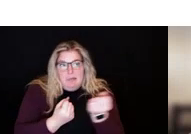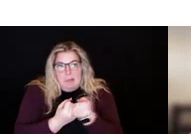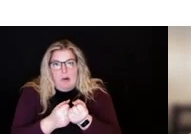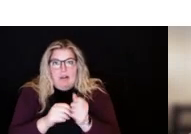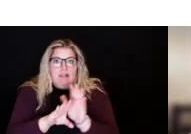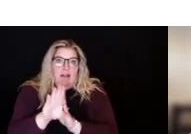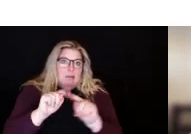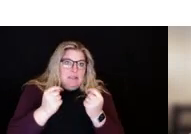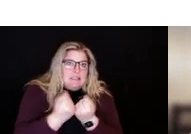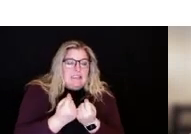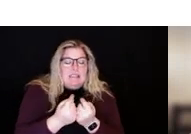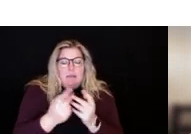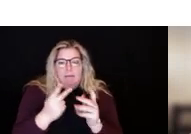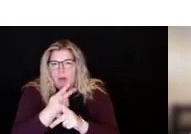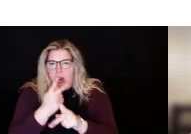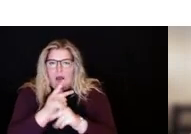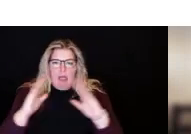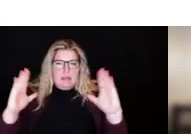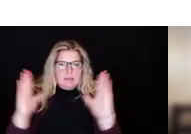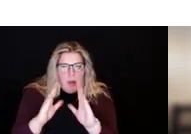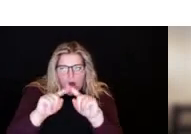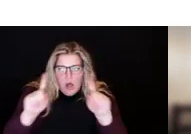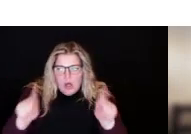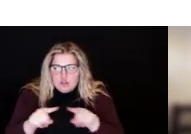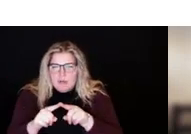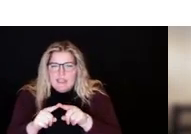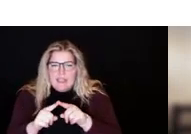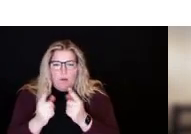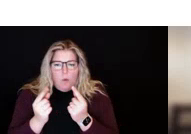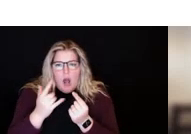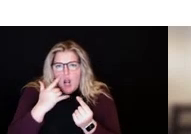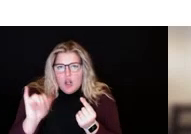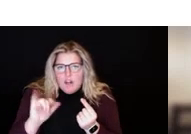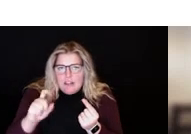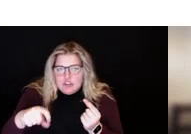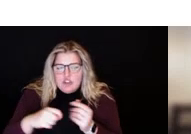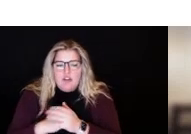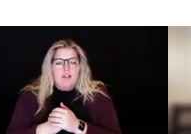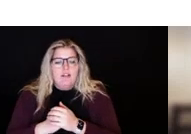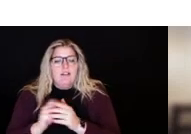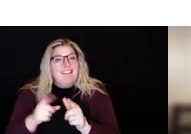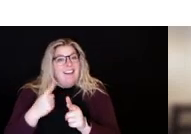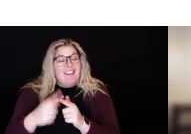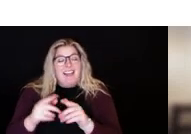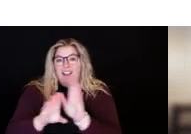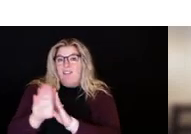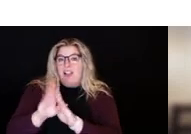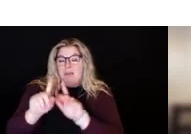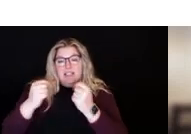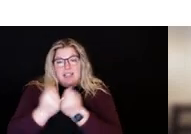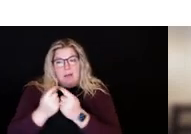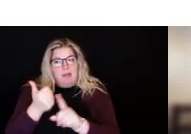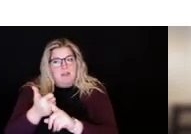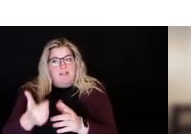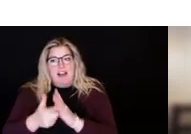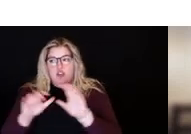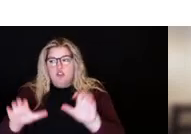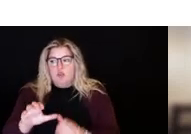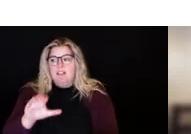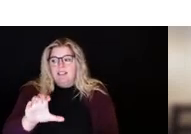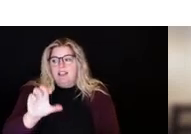small screen treatment of the app should look like. The development team had to do some significant CSS